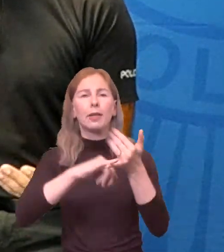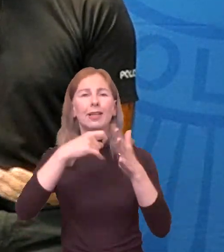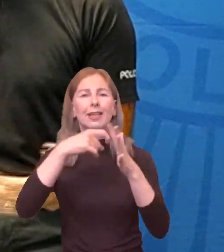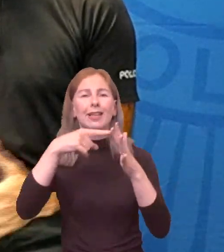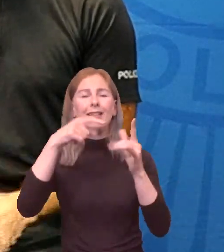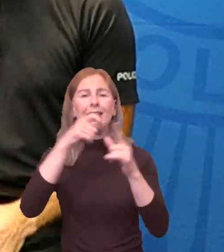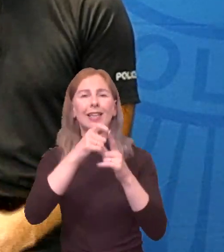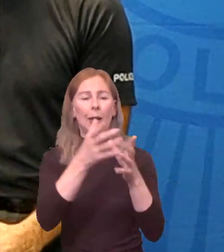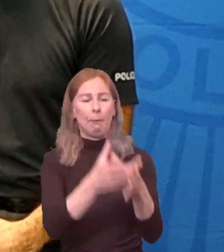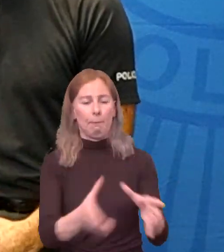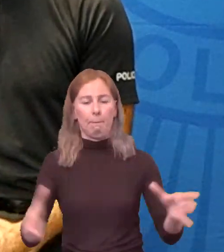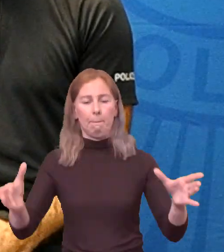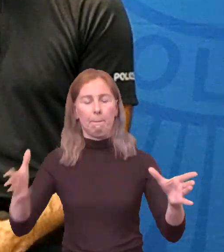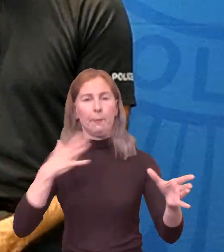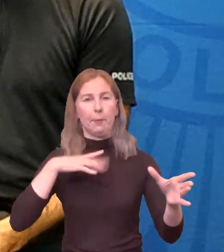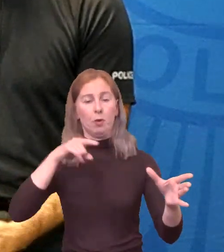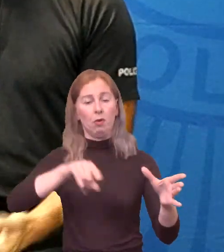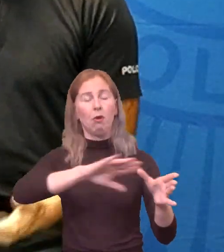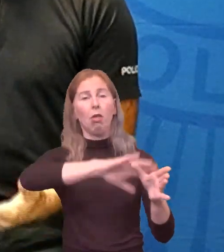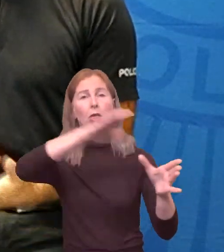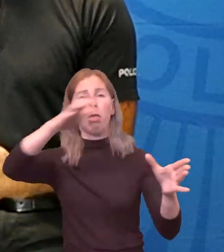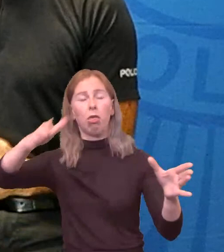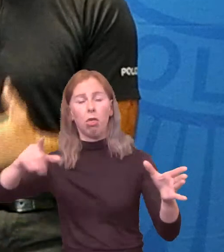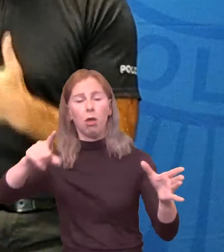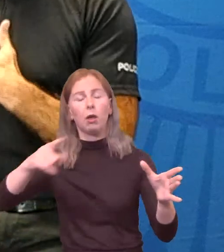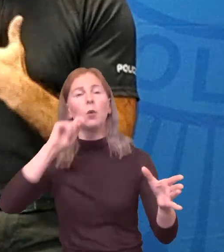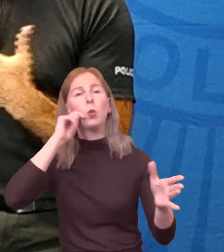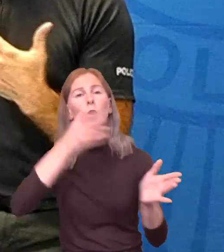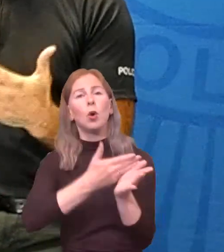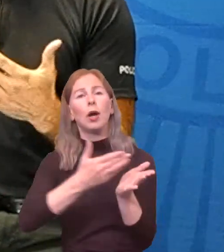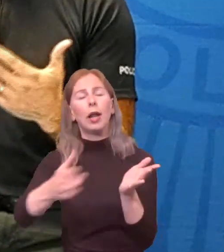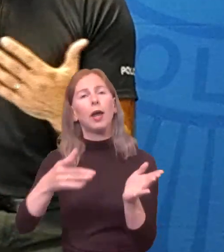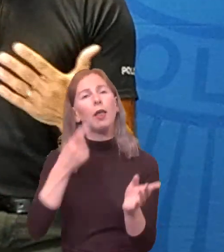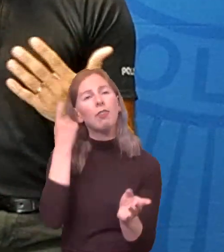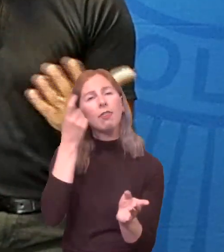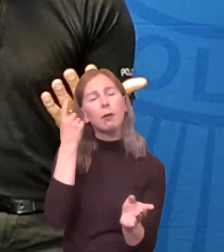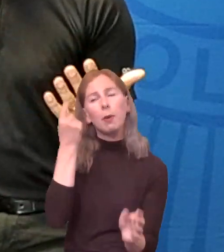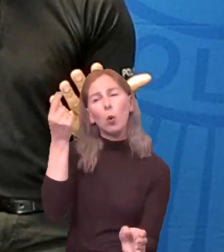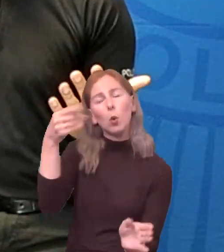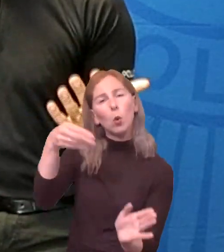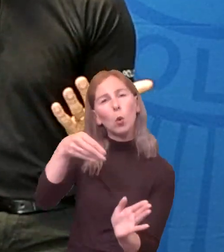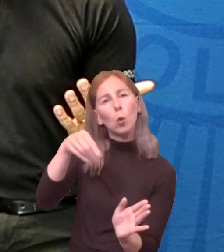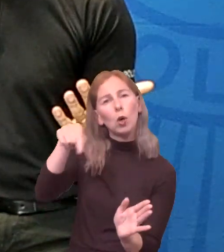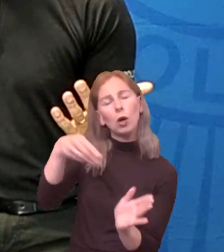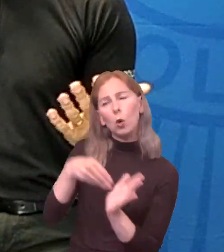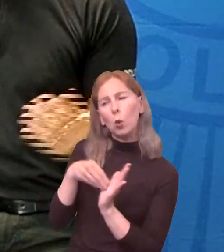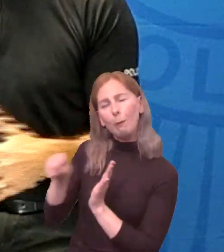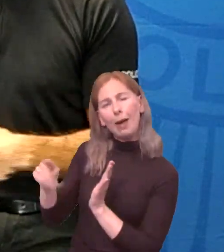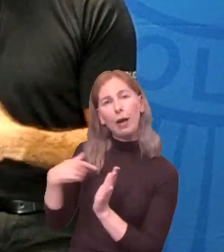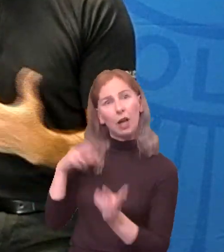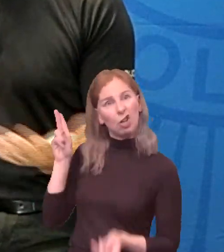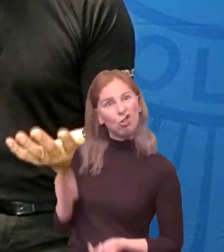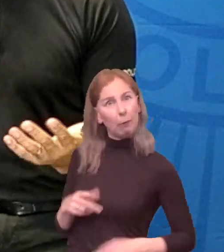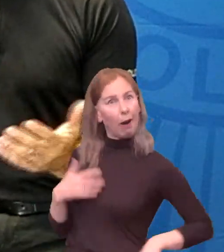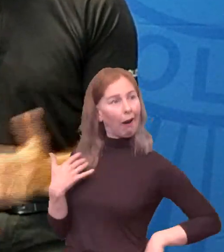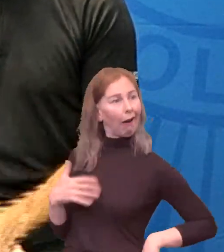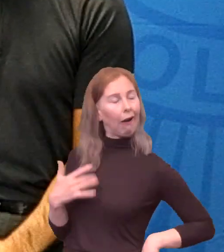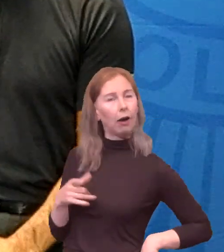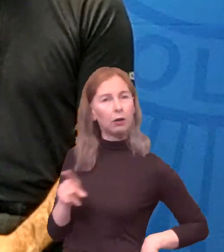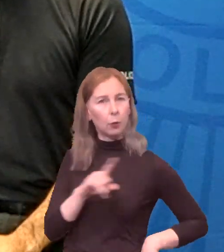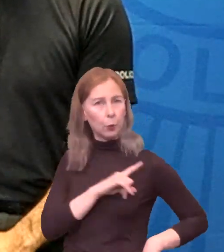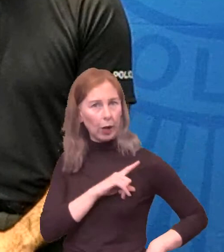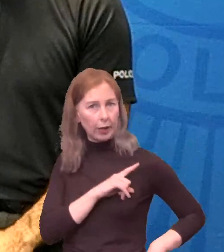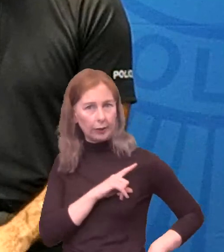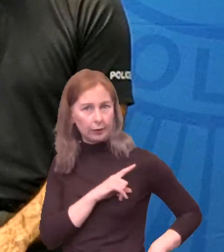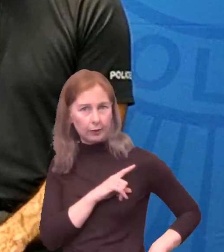really cheaply for the removal of your rubbish, just have conscience about where that's going to go. Have you asked them for their